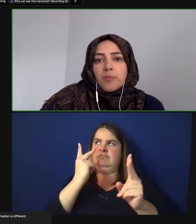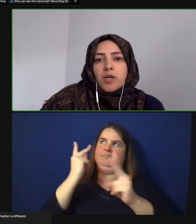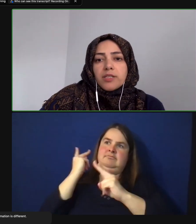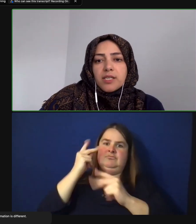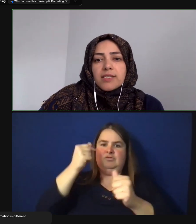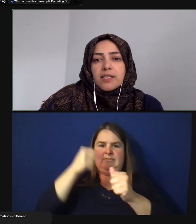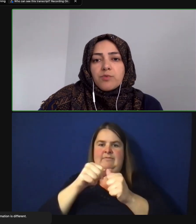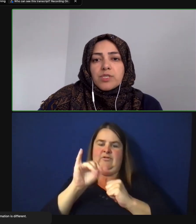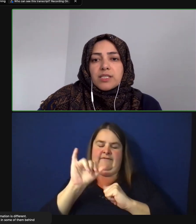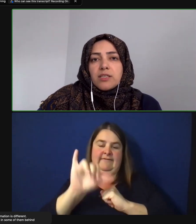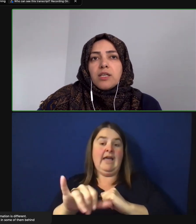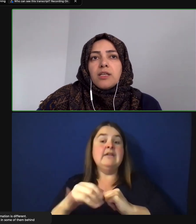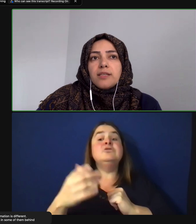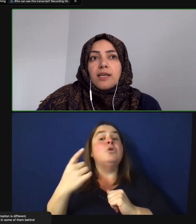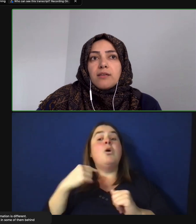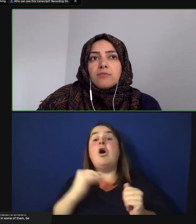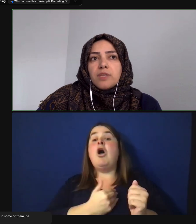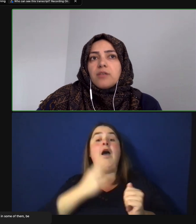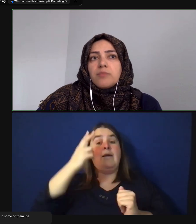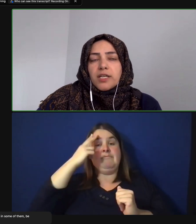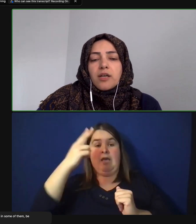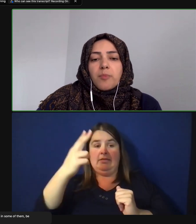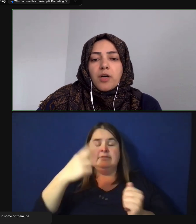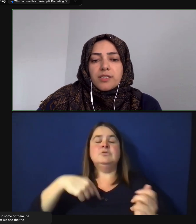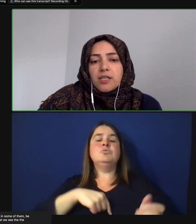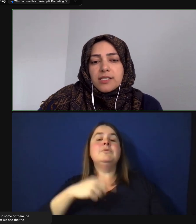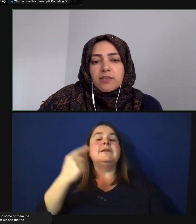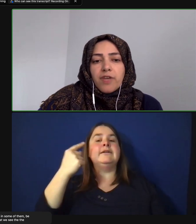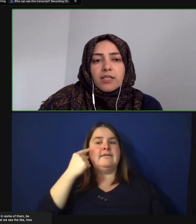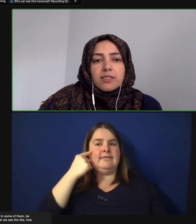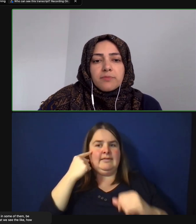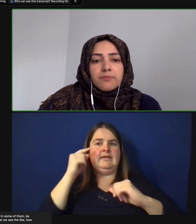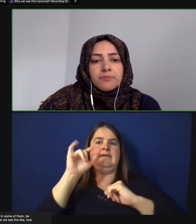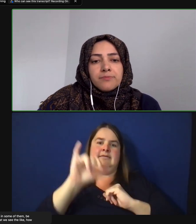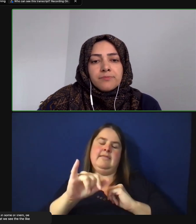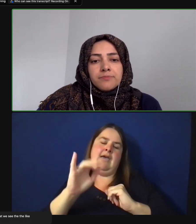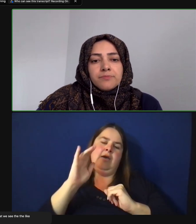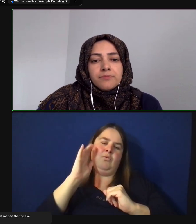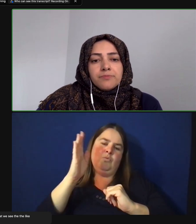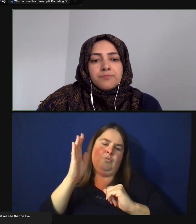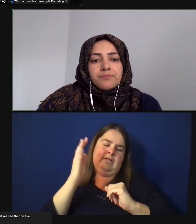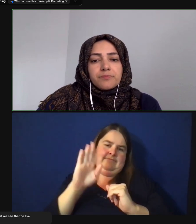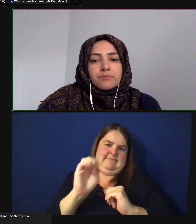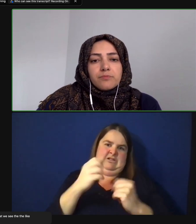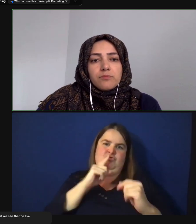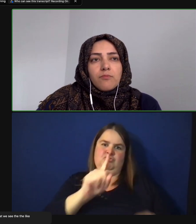we hypothesize that we see the hypothesized effects.